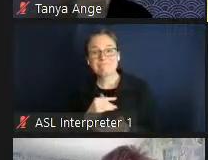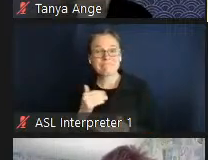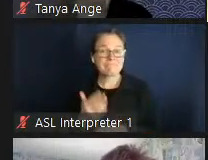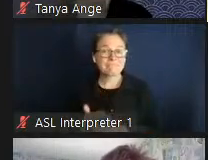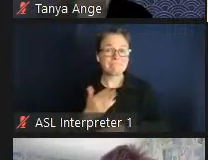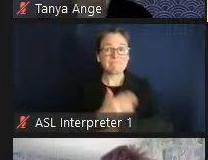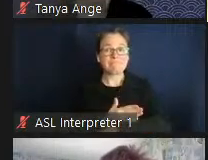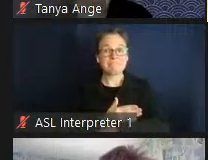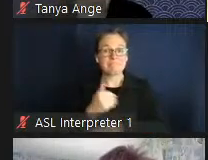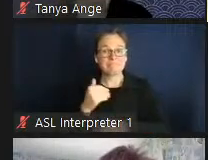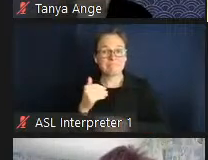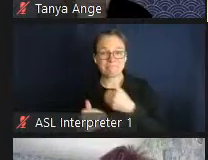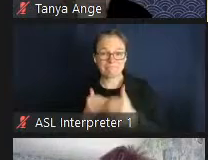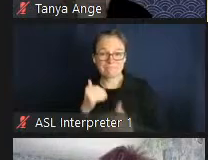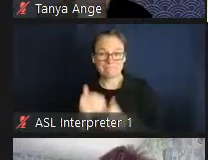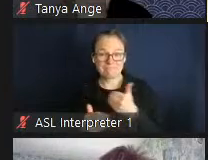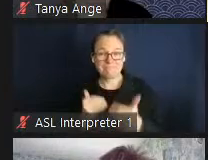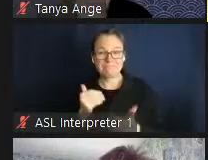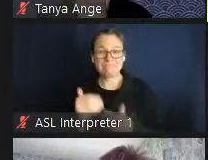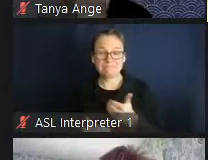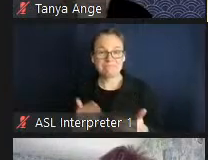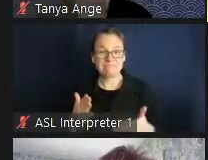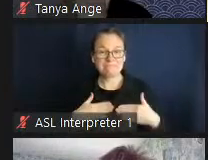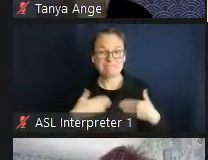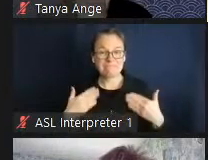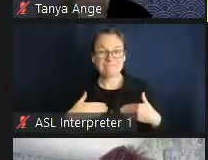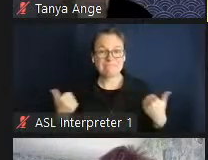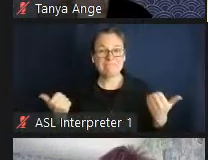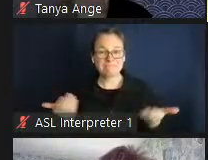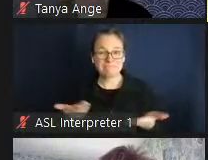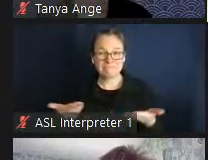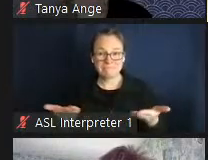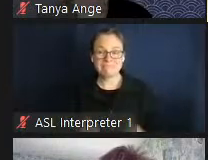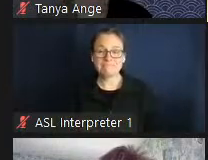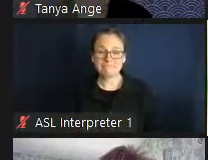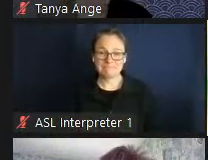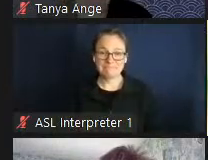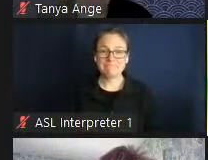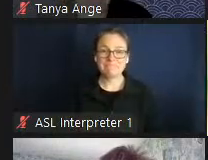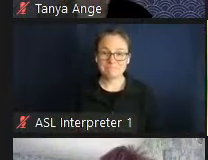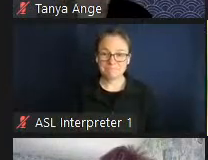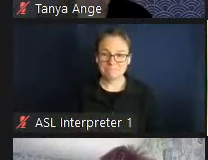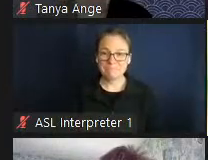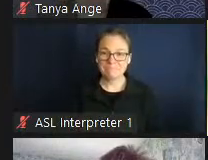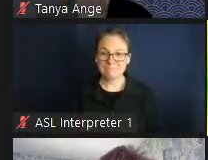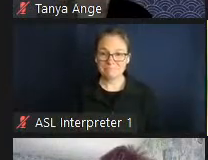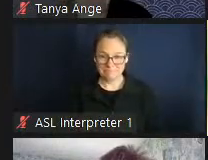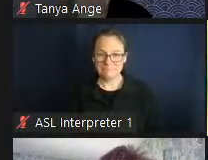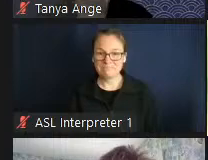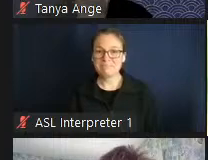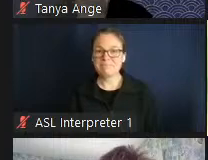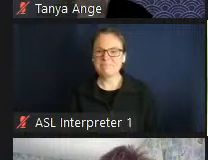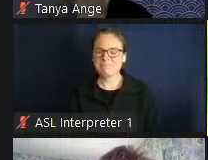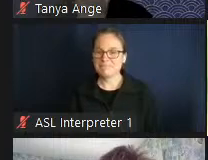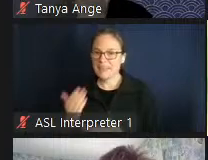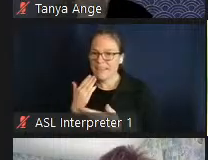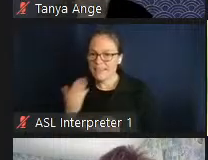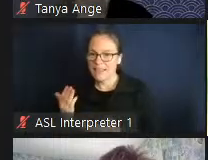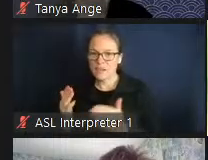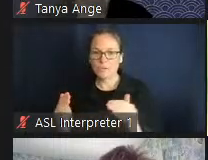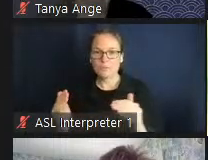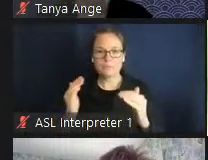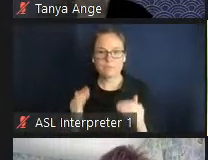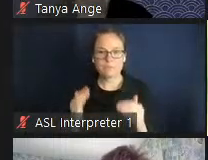and am pleased to be joining you all this evening. Thank you. Thank you, Chair Harrington. We'll move to